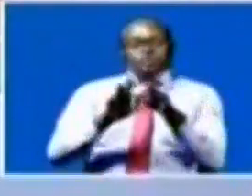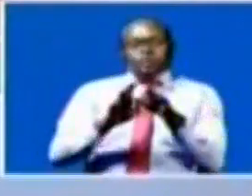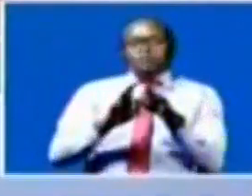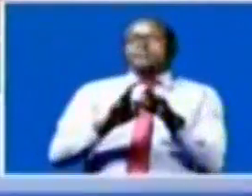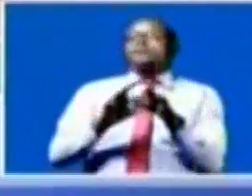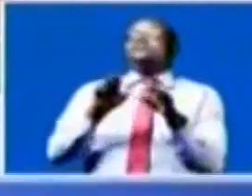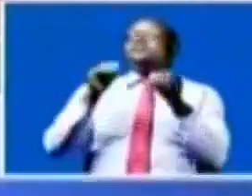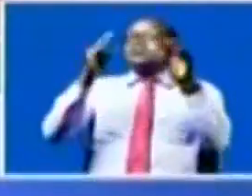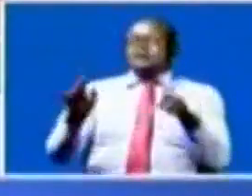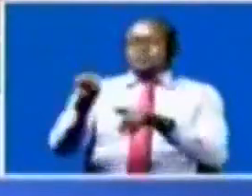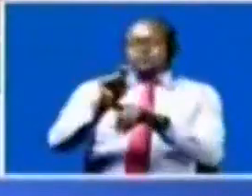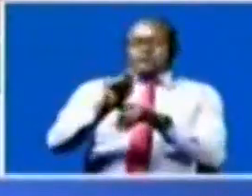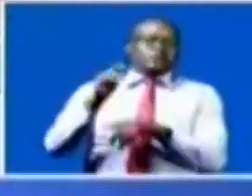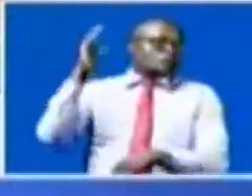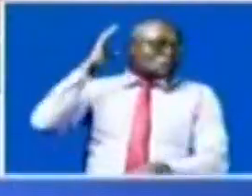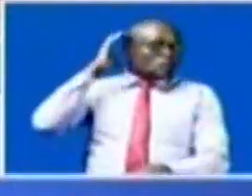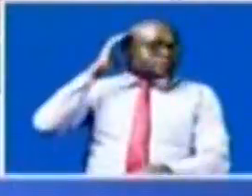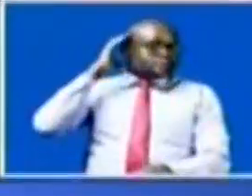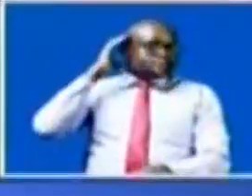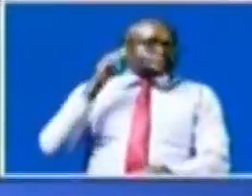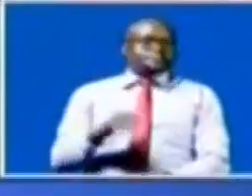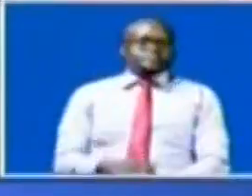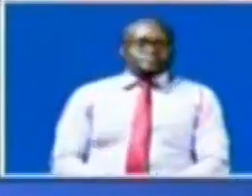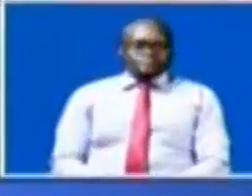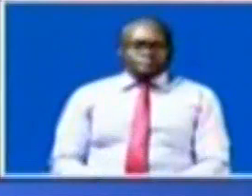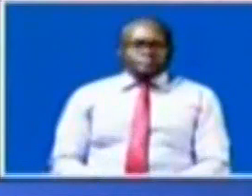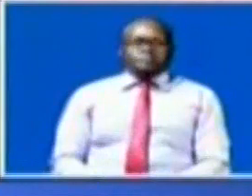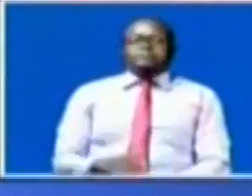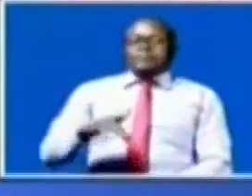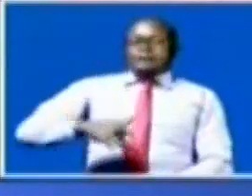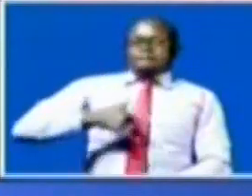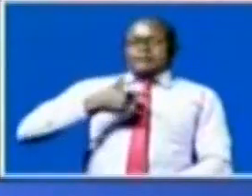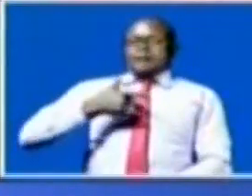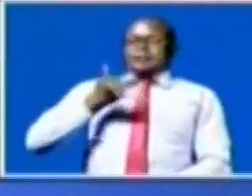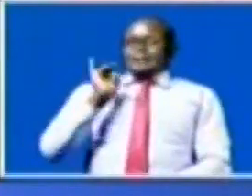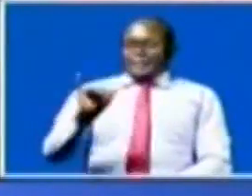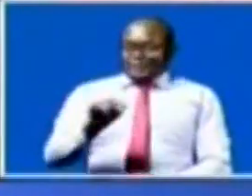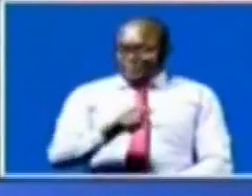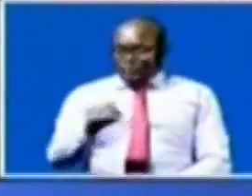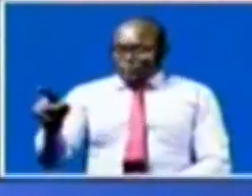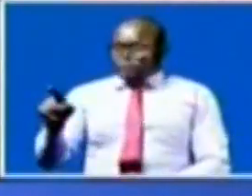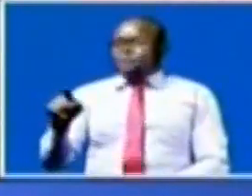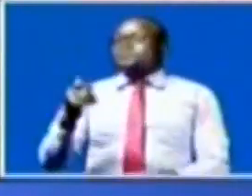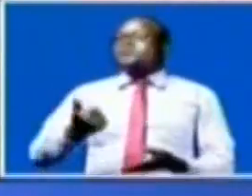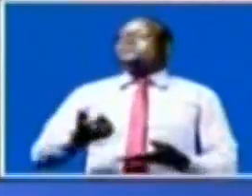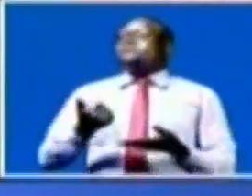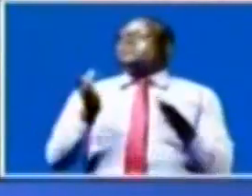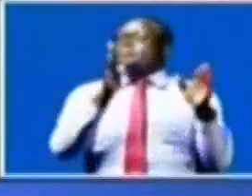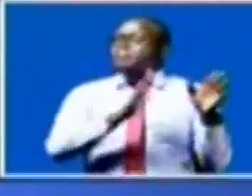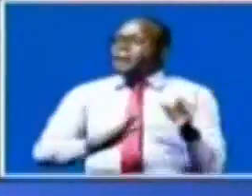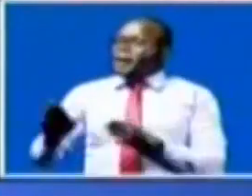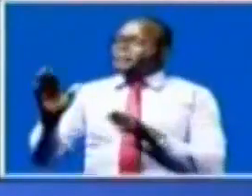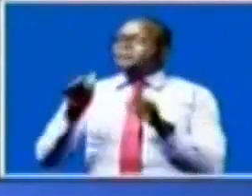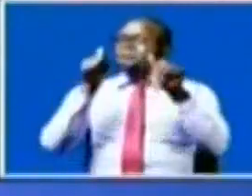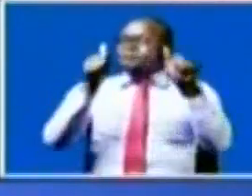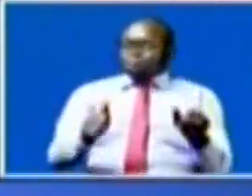teachers' training colleges. It is our feeling that those interventions and those gazettements